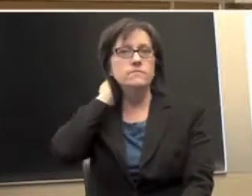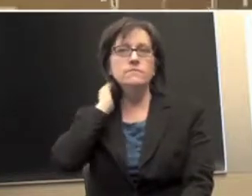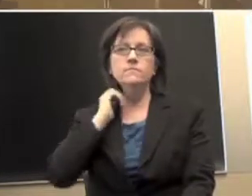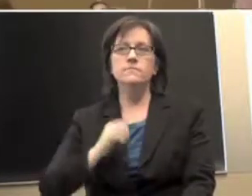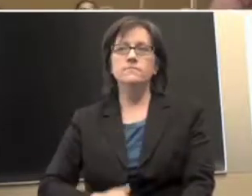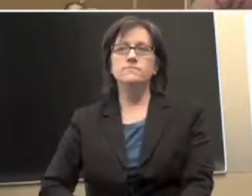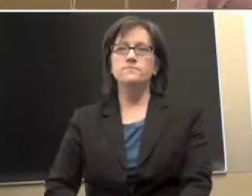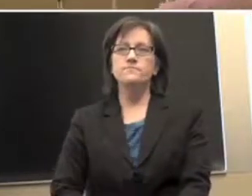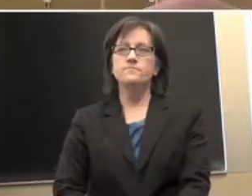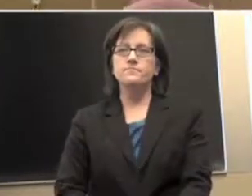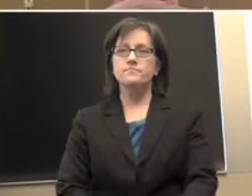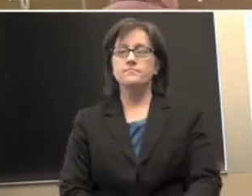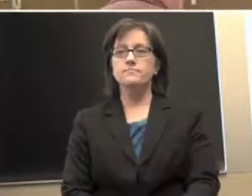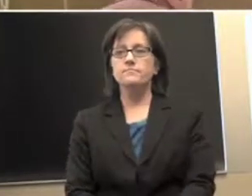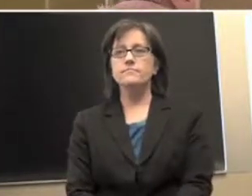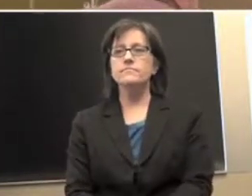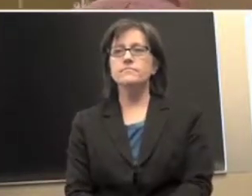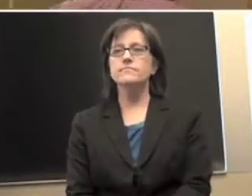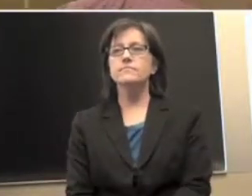We got a winner.